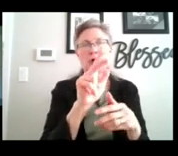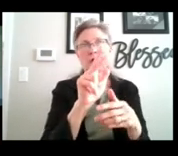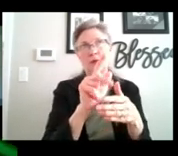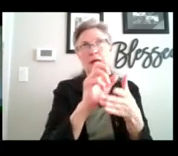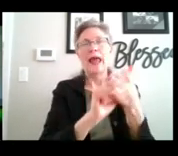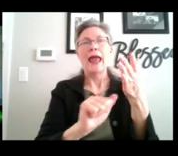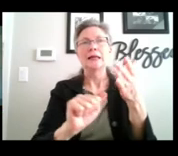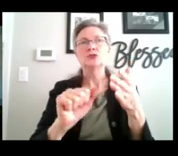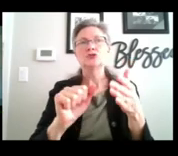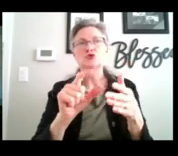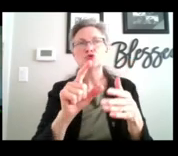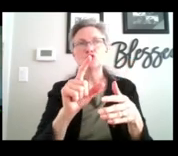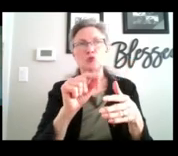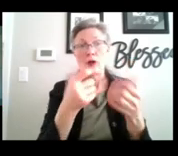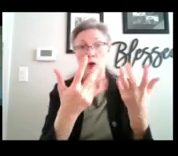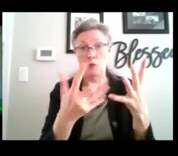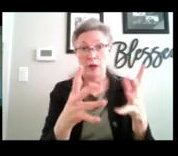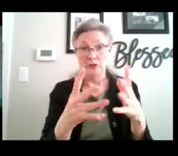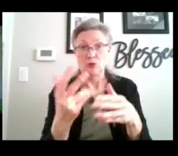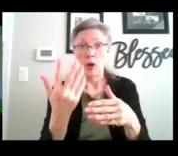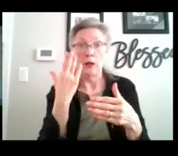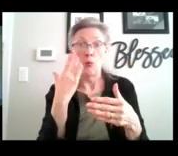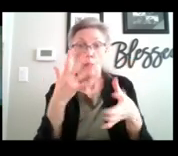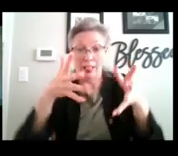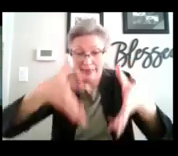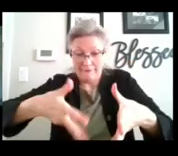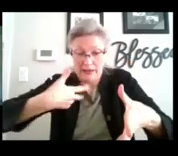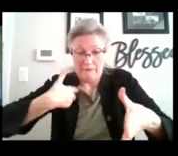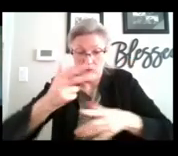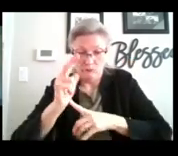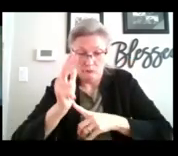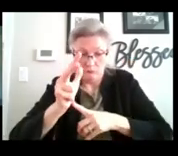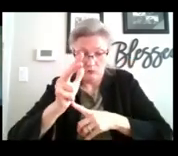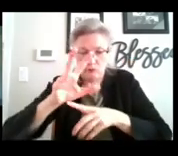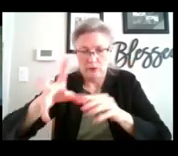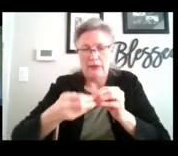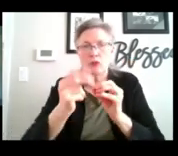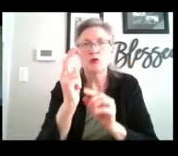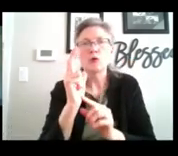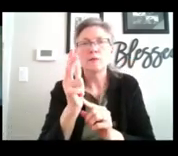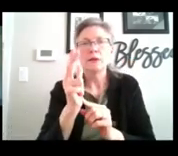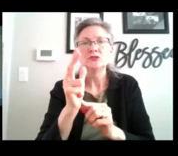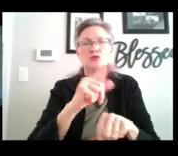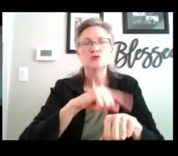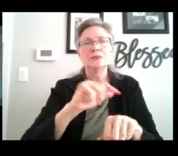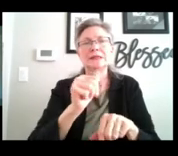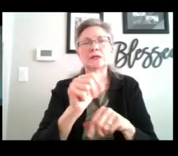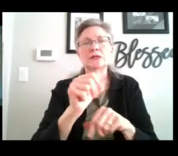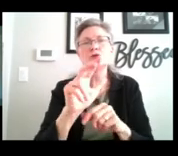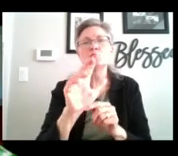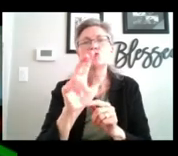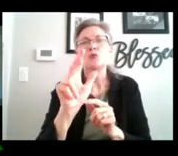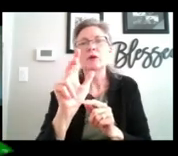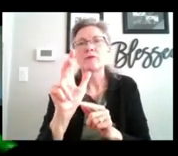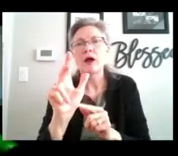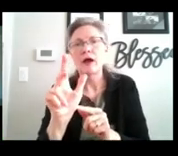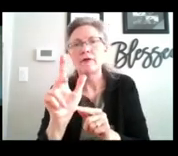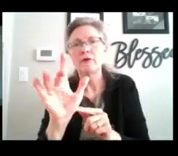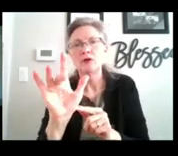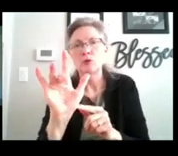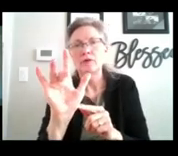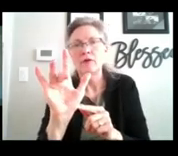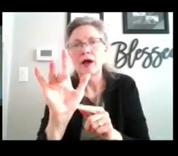left. So if I add 3 minutes to 10:25, I would